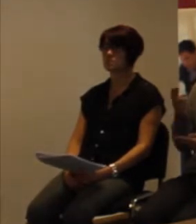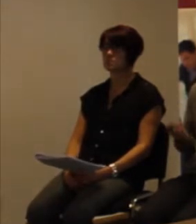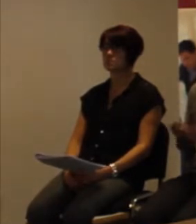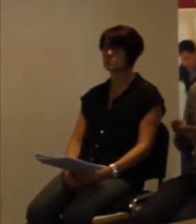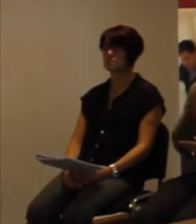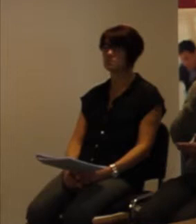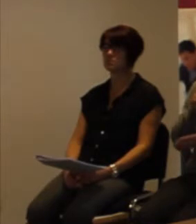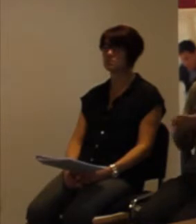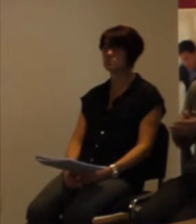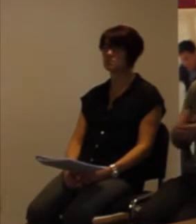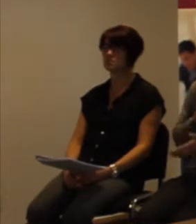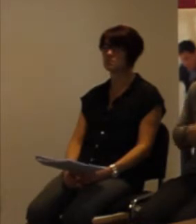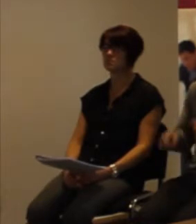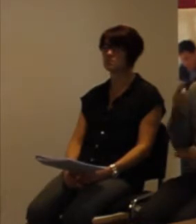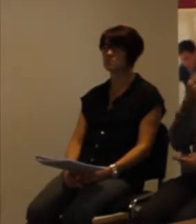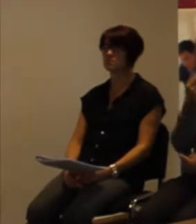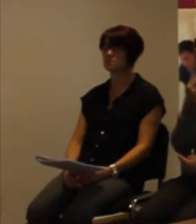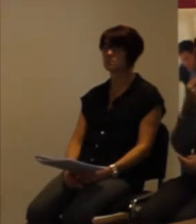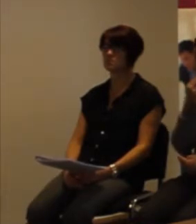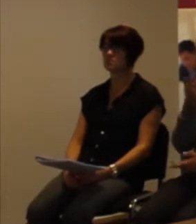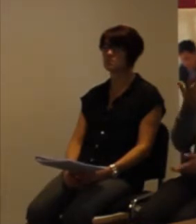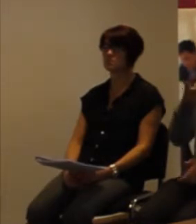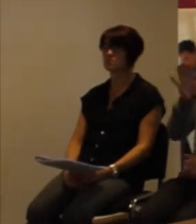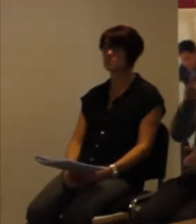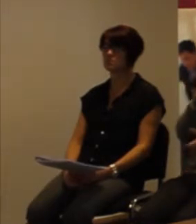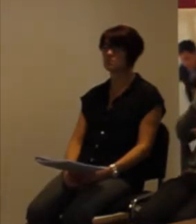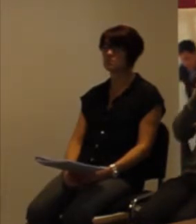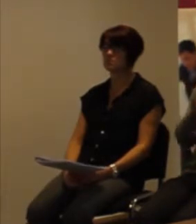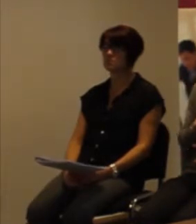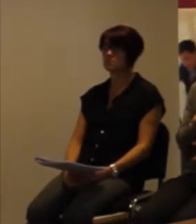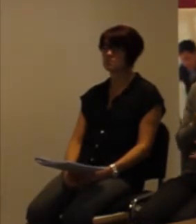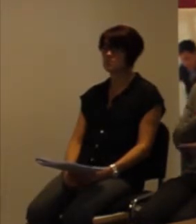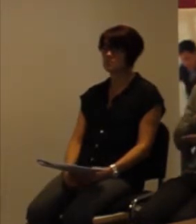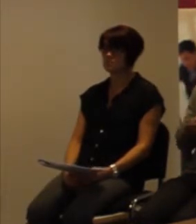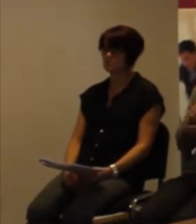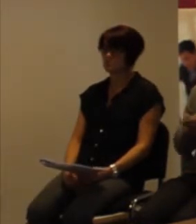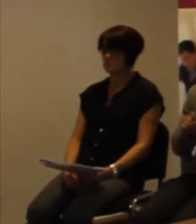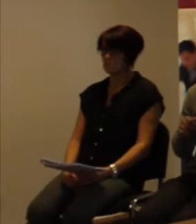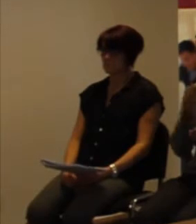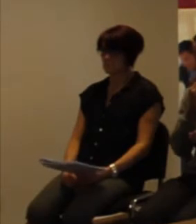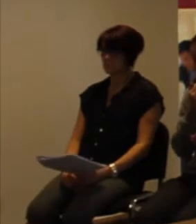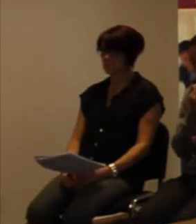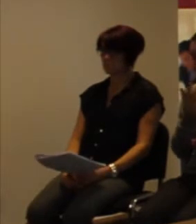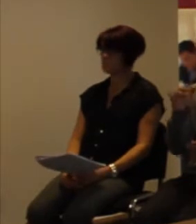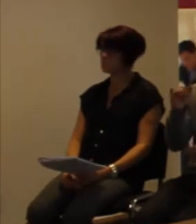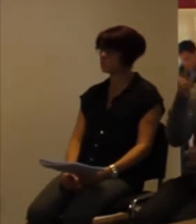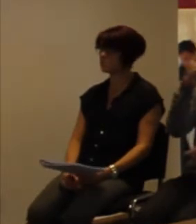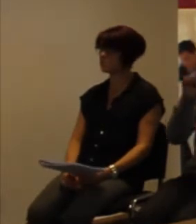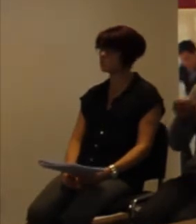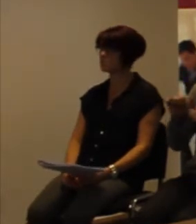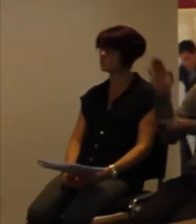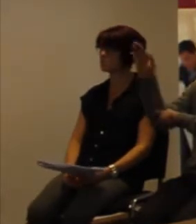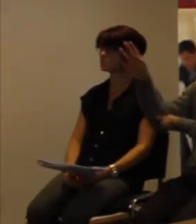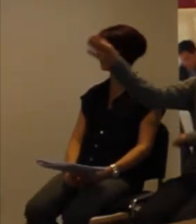that. If we're assessing, reason that scribing's being used, we consider bringing somebody else